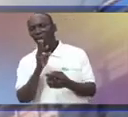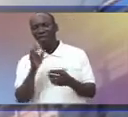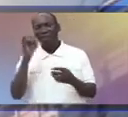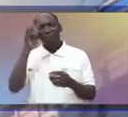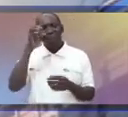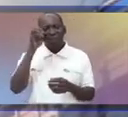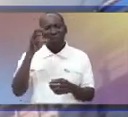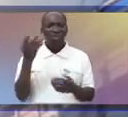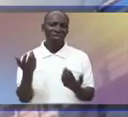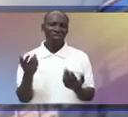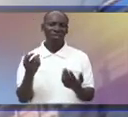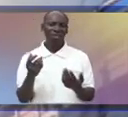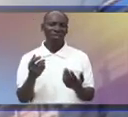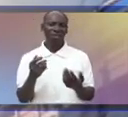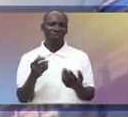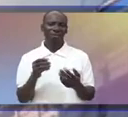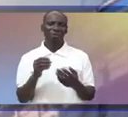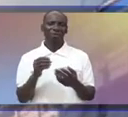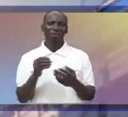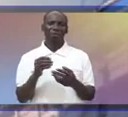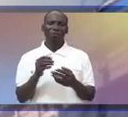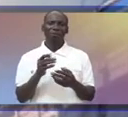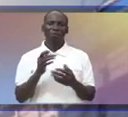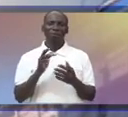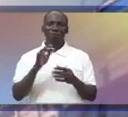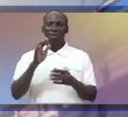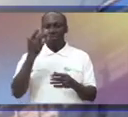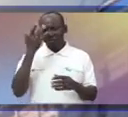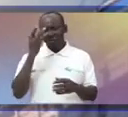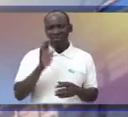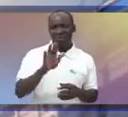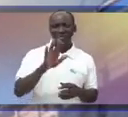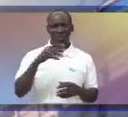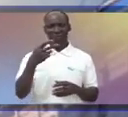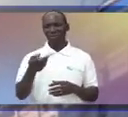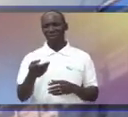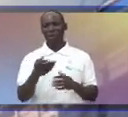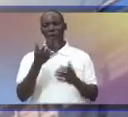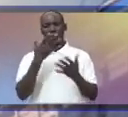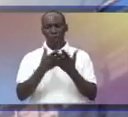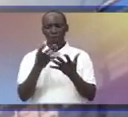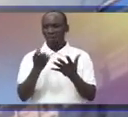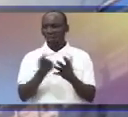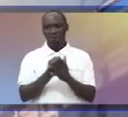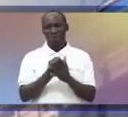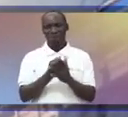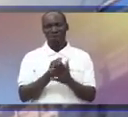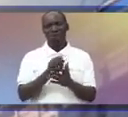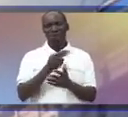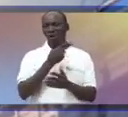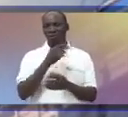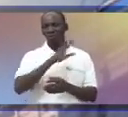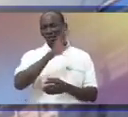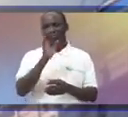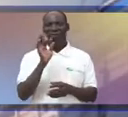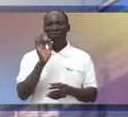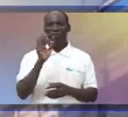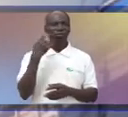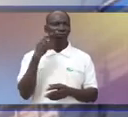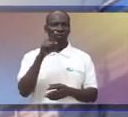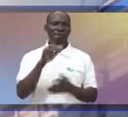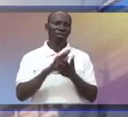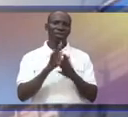nti blemontu beyie ana odine se pian no ati ahwe asempa na onka na nya nkwa wo kristo mu ne